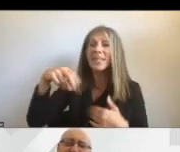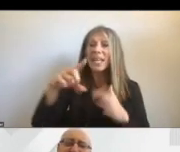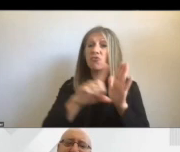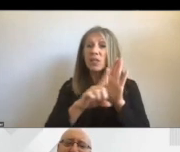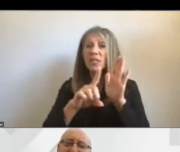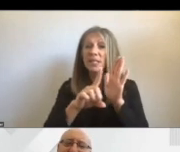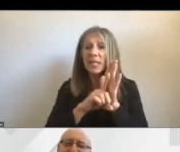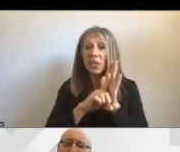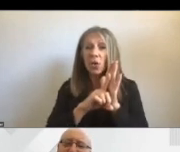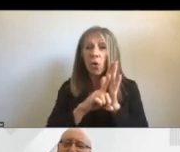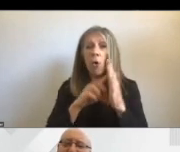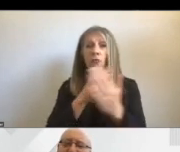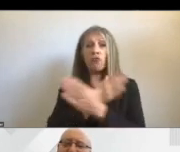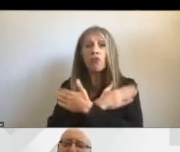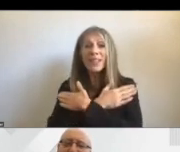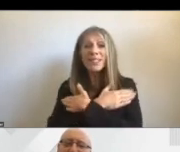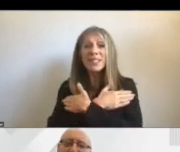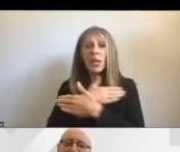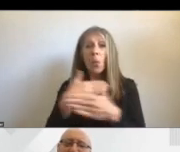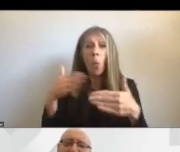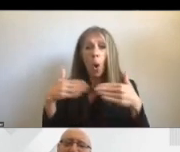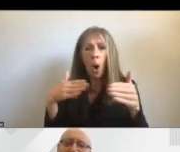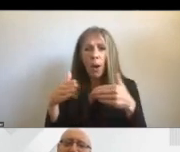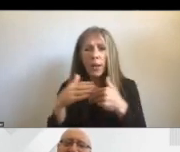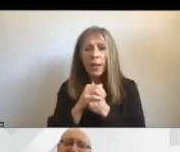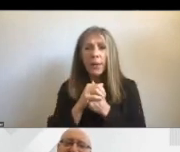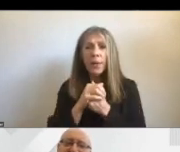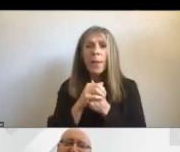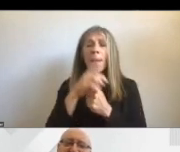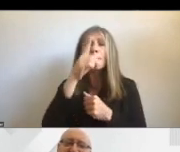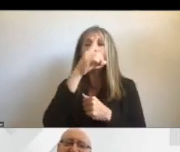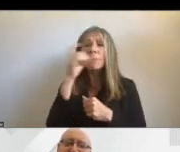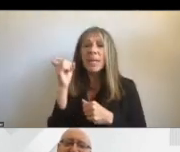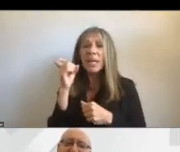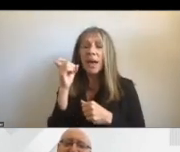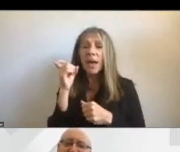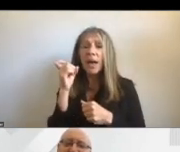the edge of pavement where there is no curb.